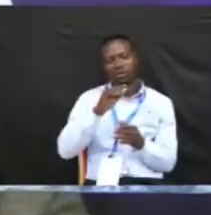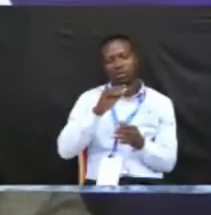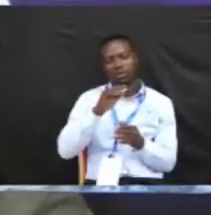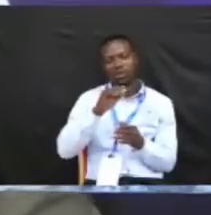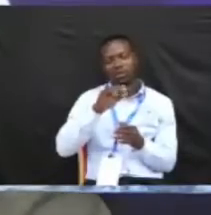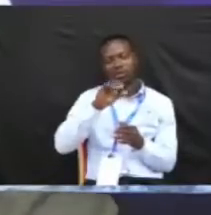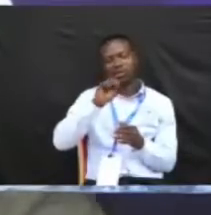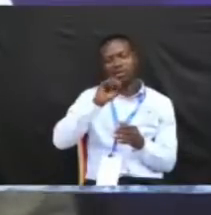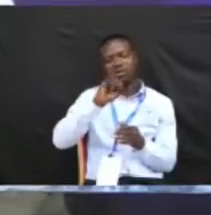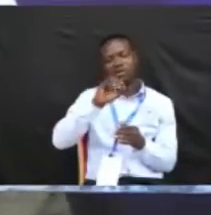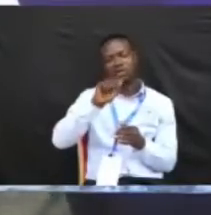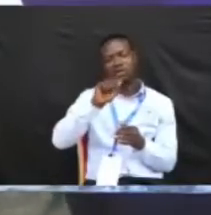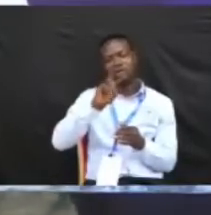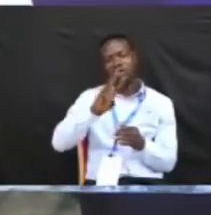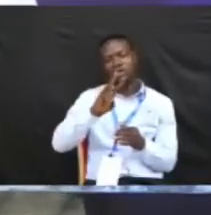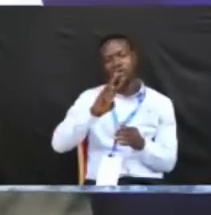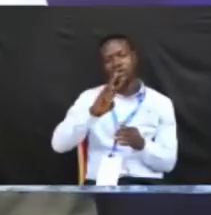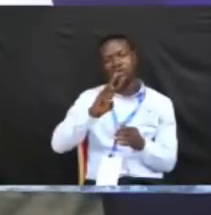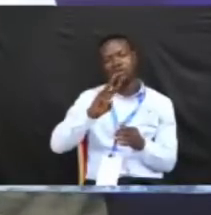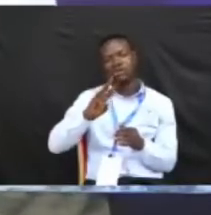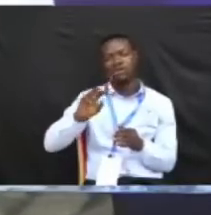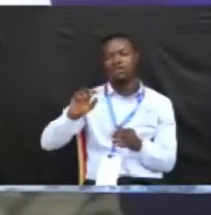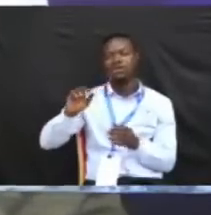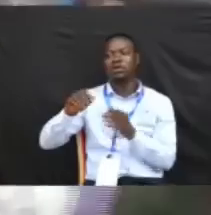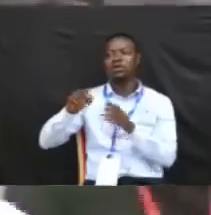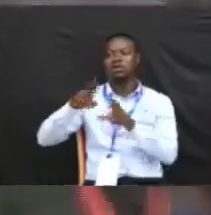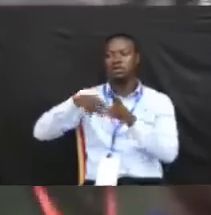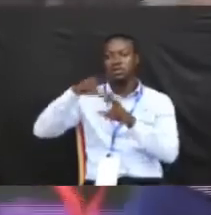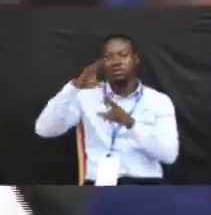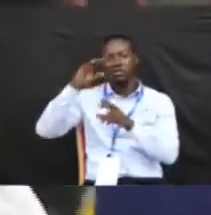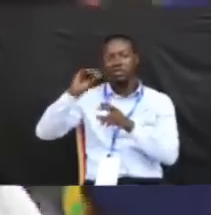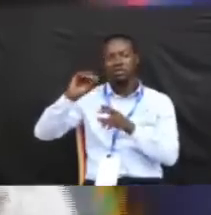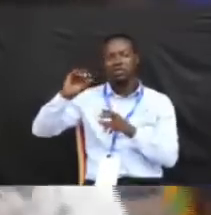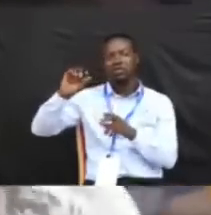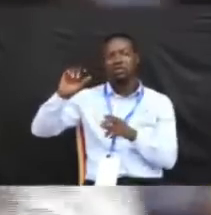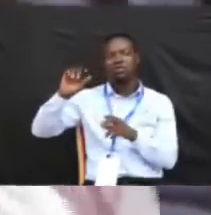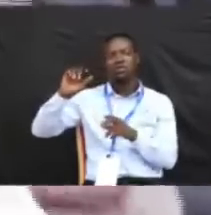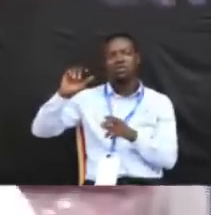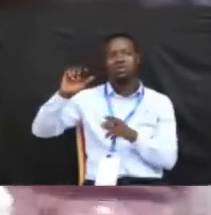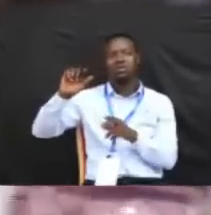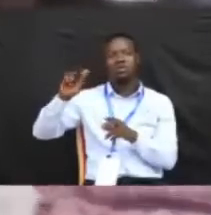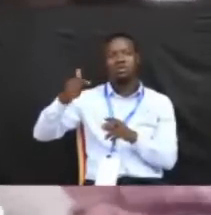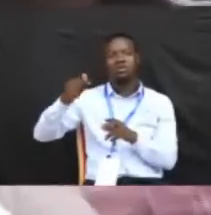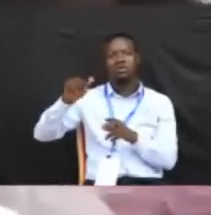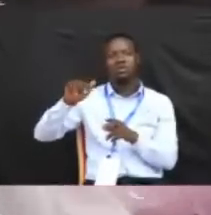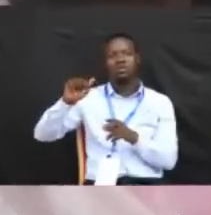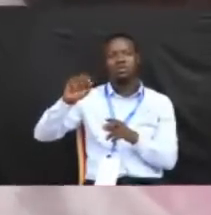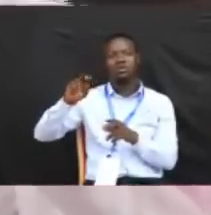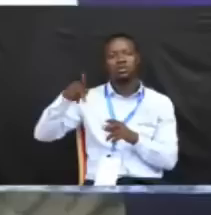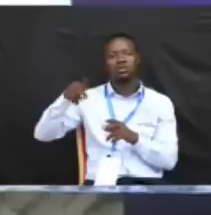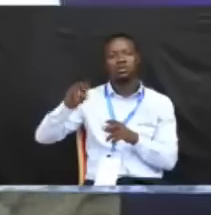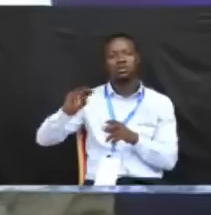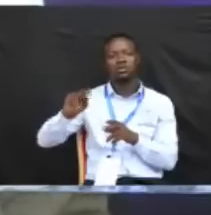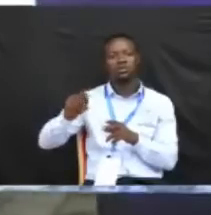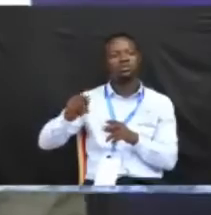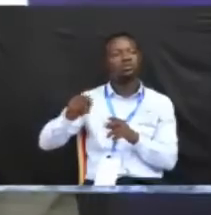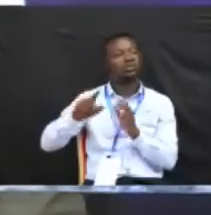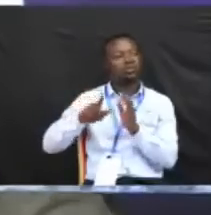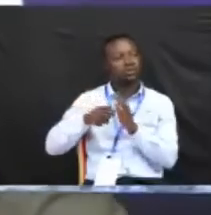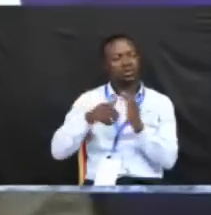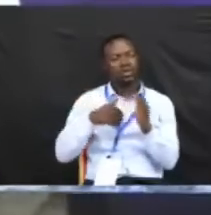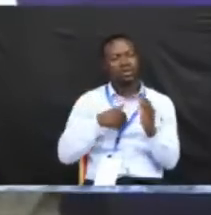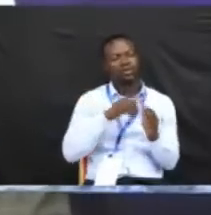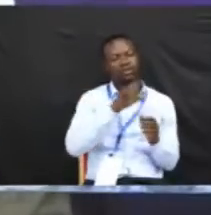EJON chairman Jobspawn group of companies elder Dr. Nana Samuel